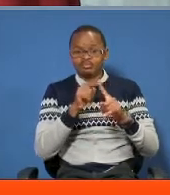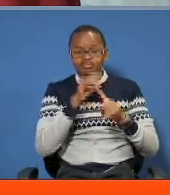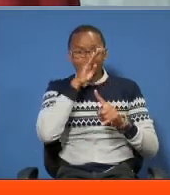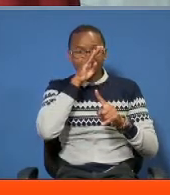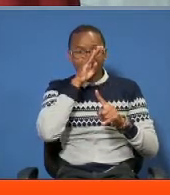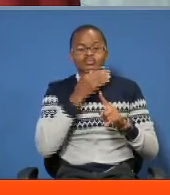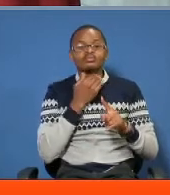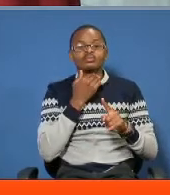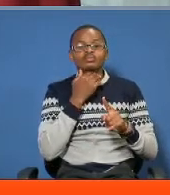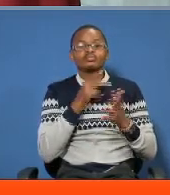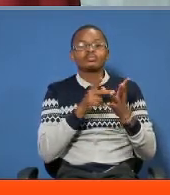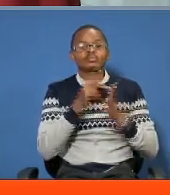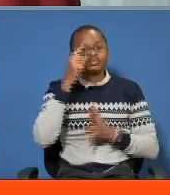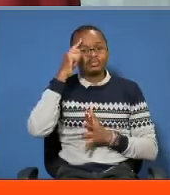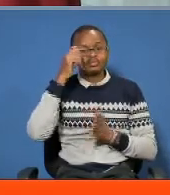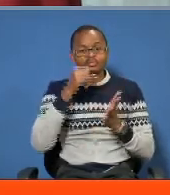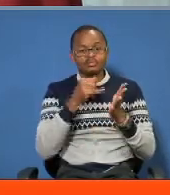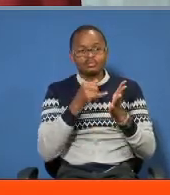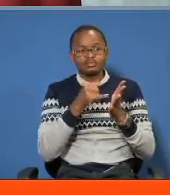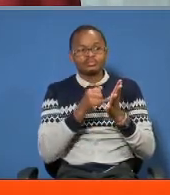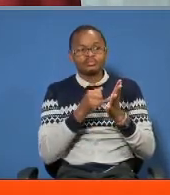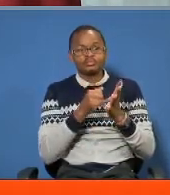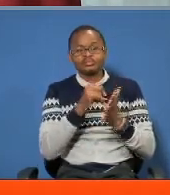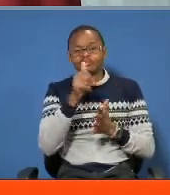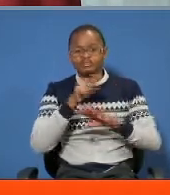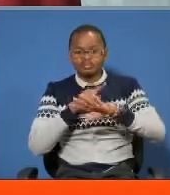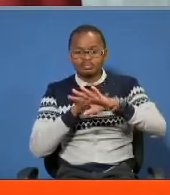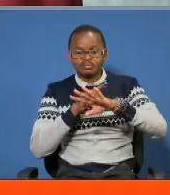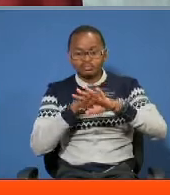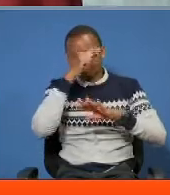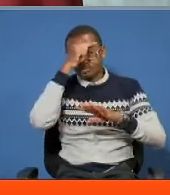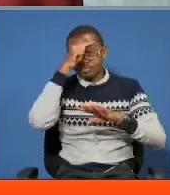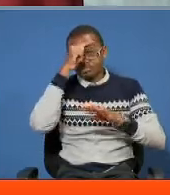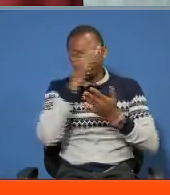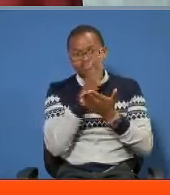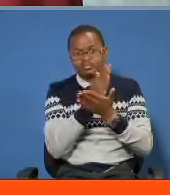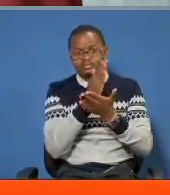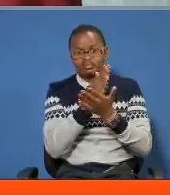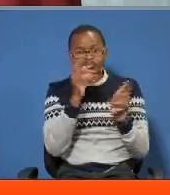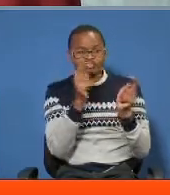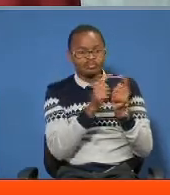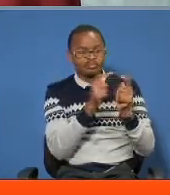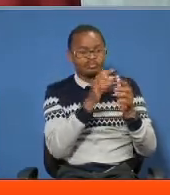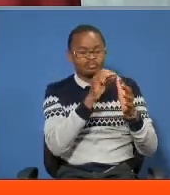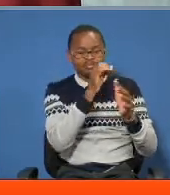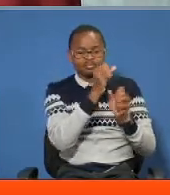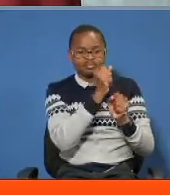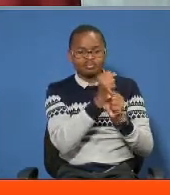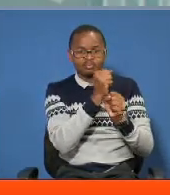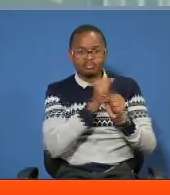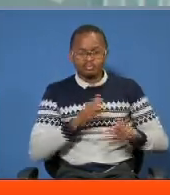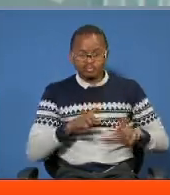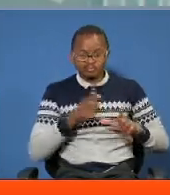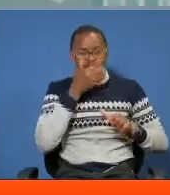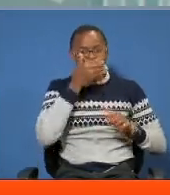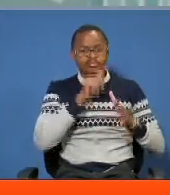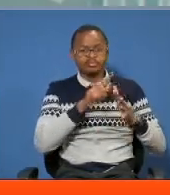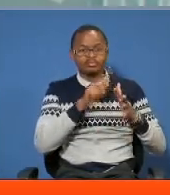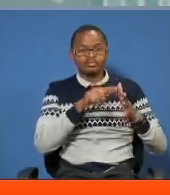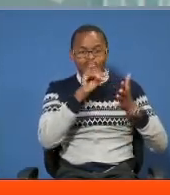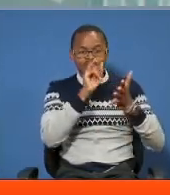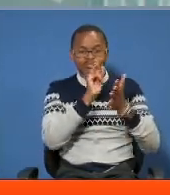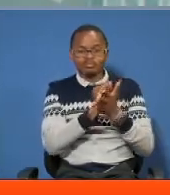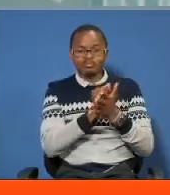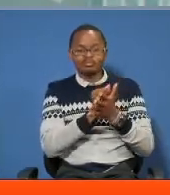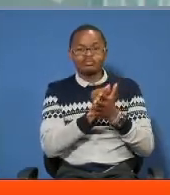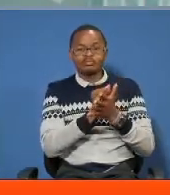someone is going to be willing to pay for it at some point in time because it relieved their pain or it made their life better,